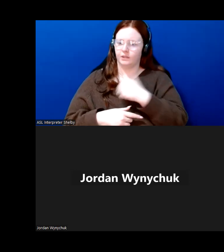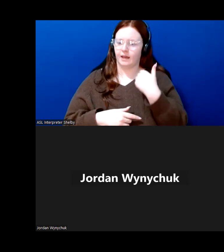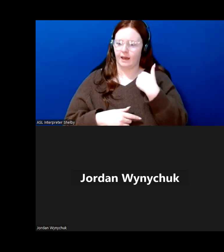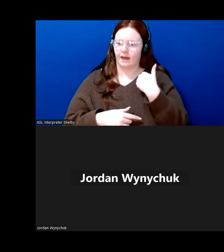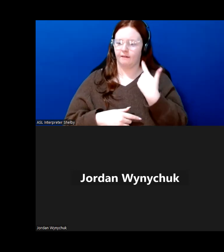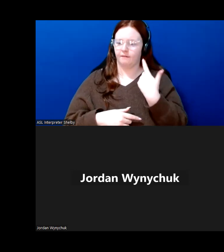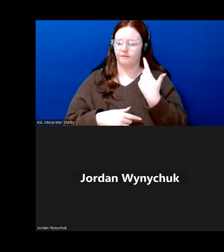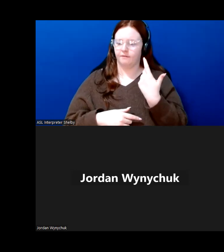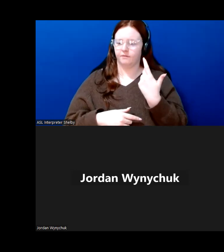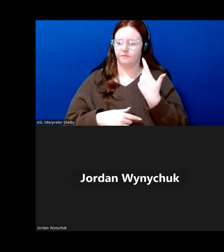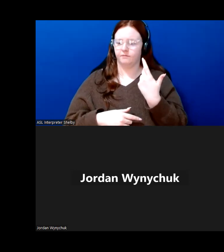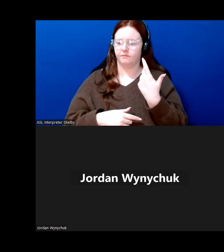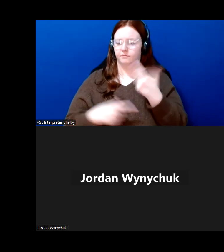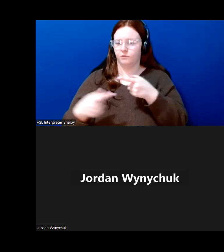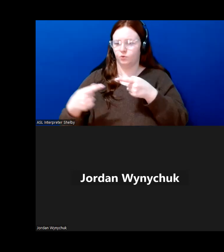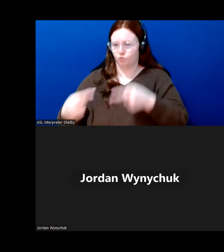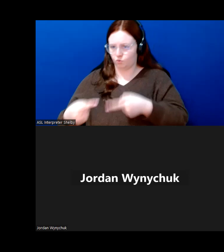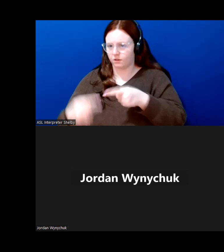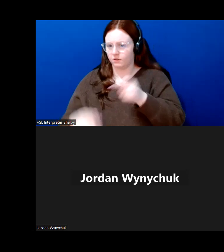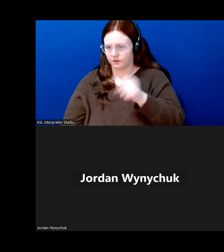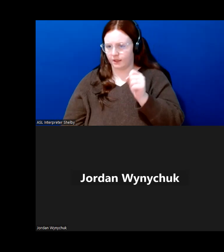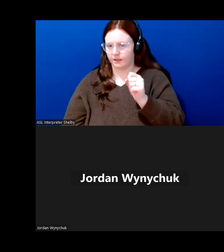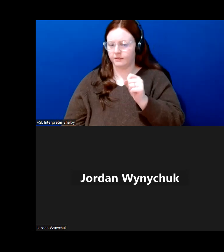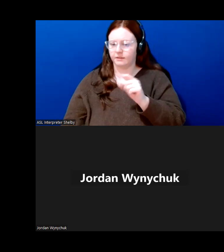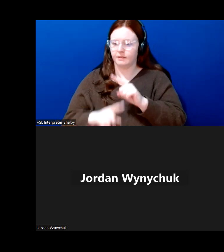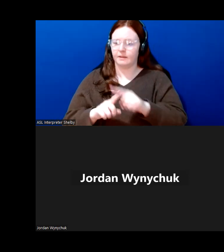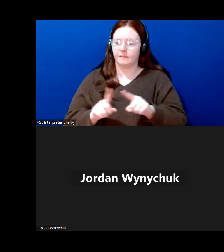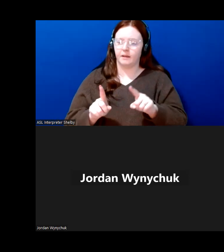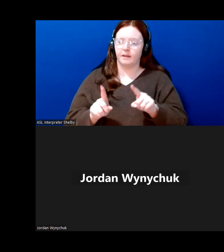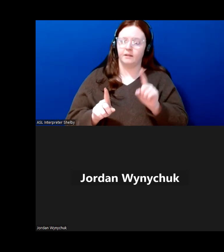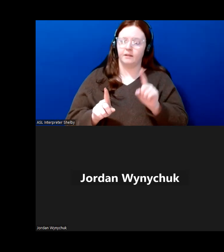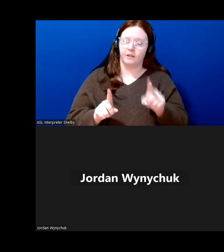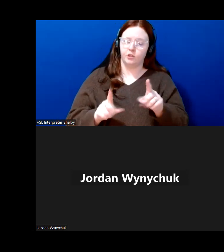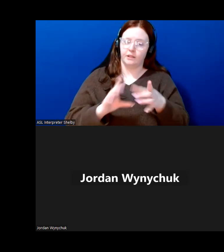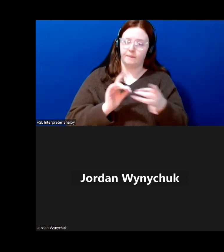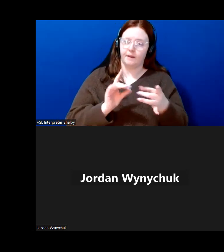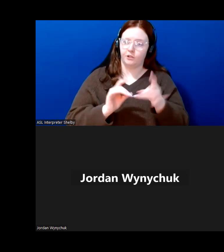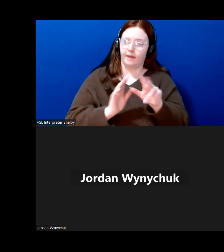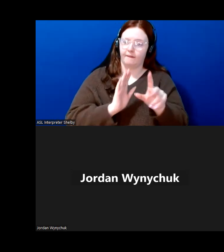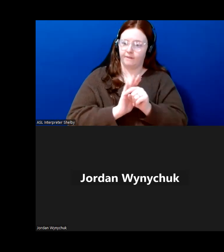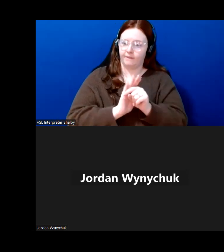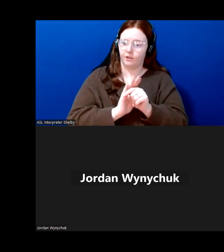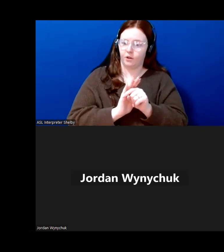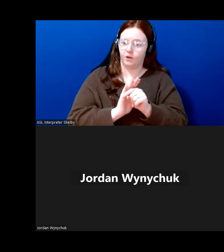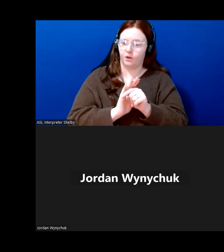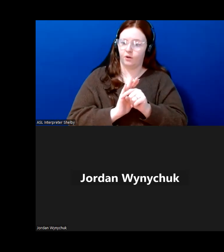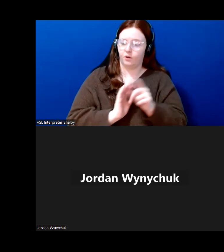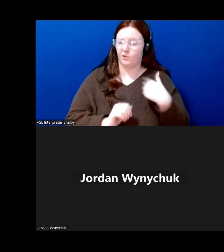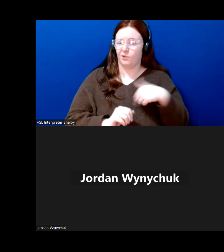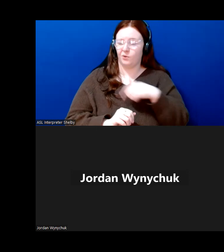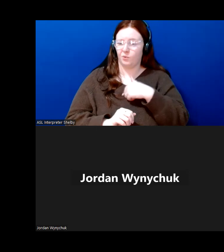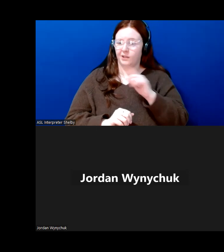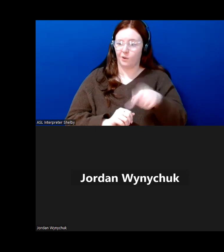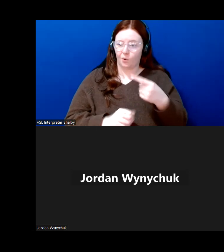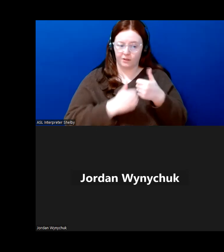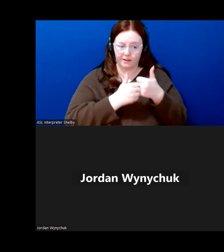lot of ways, but as Elsa mentioned in the Meet You at the Quad video, we can't be defined by our crisis statistics